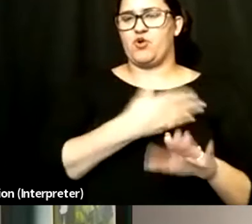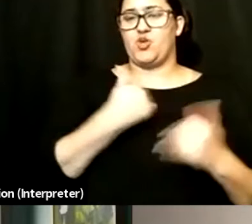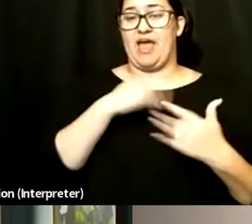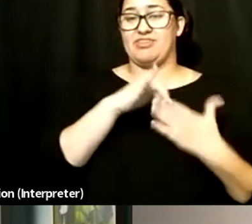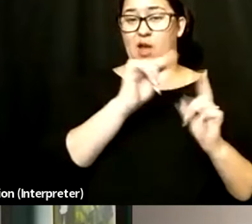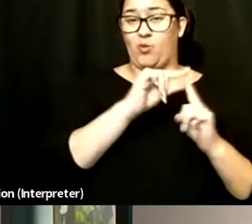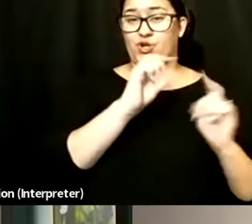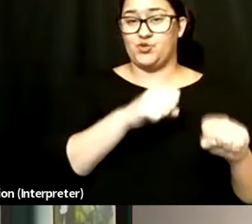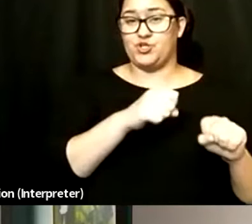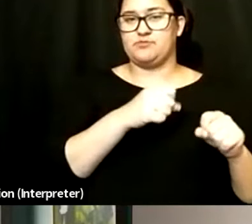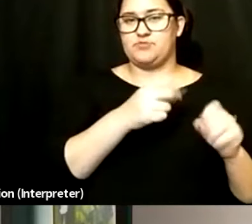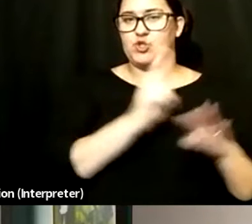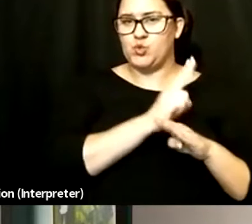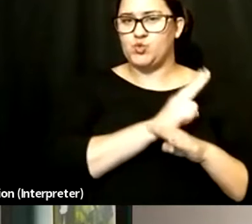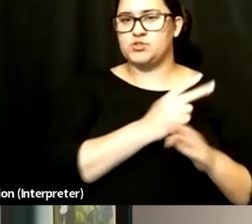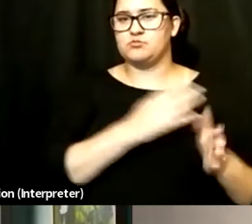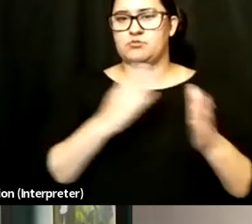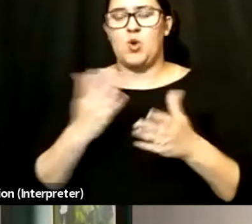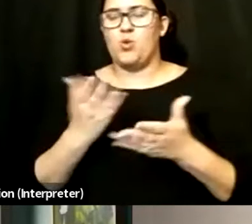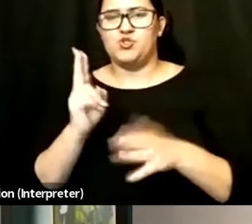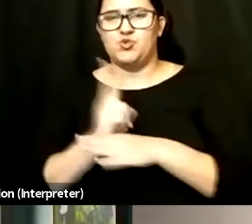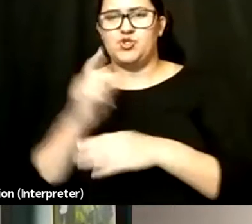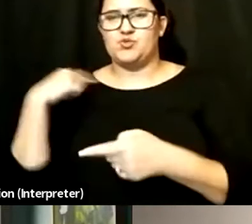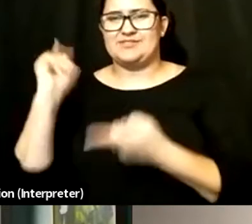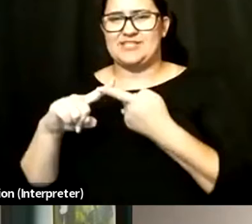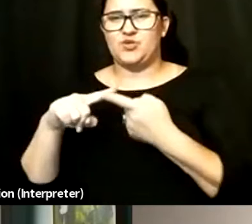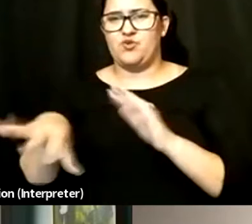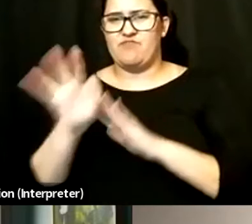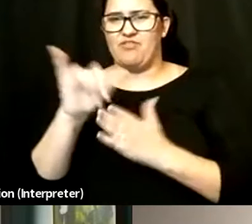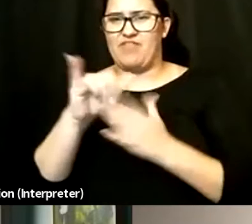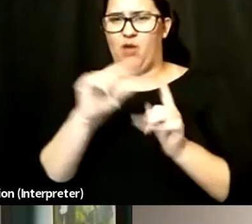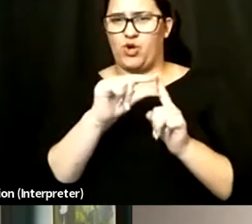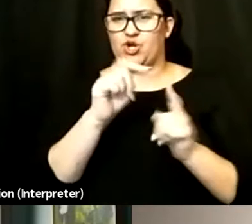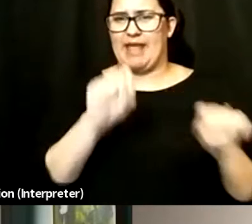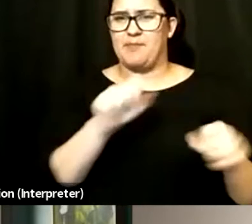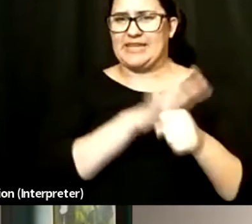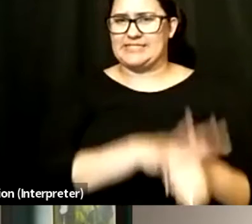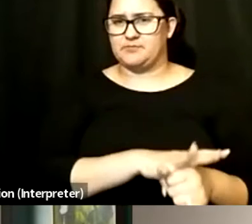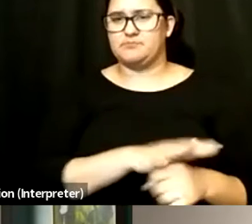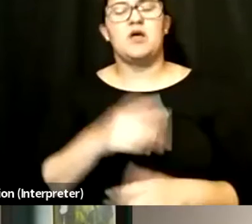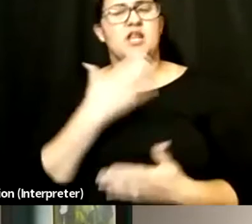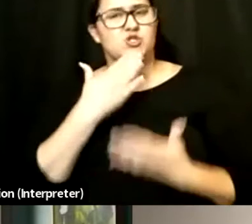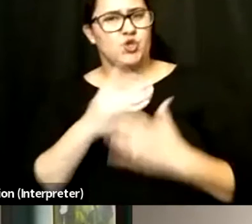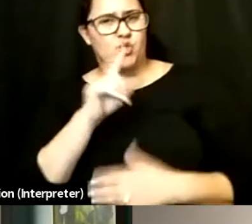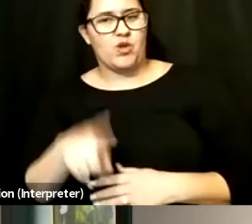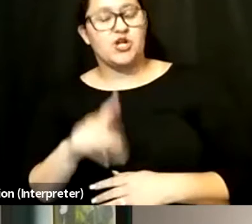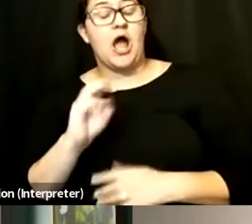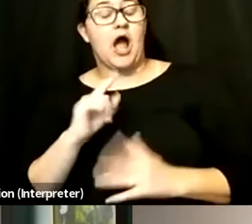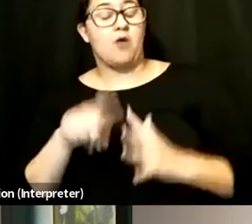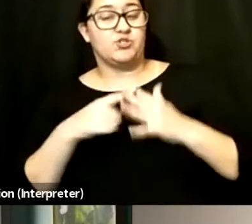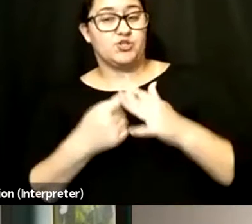word ableism to use? Oh, that's a good question. So let me start with sort